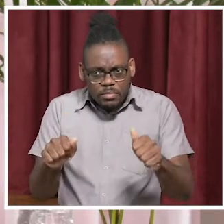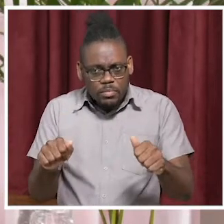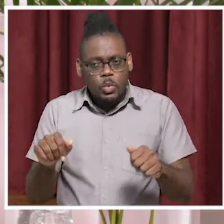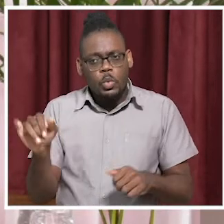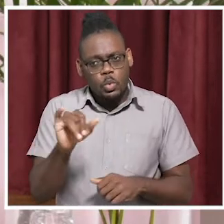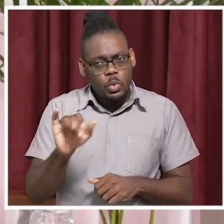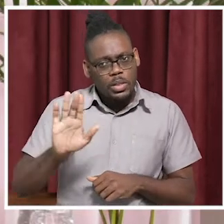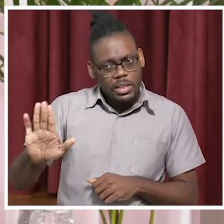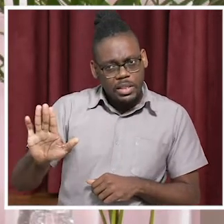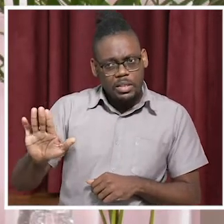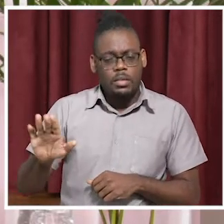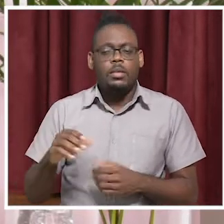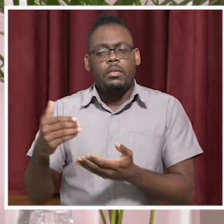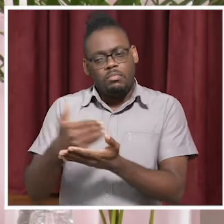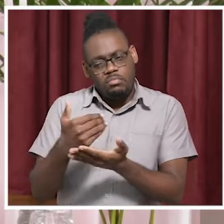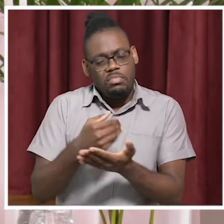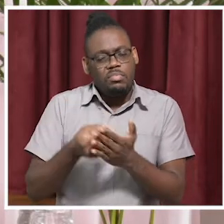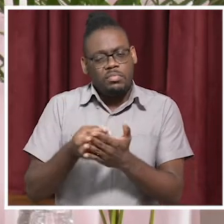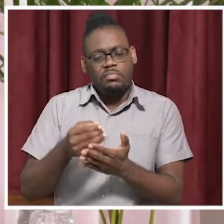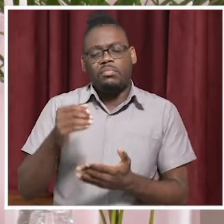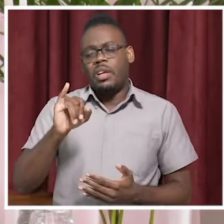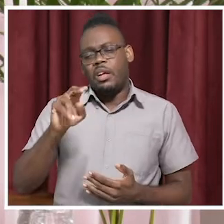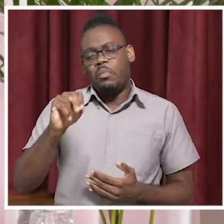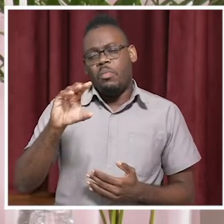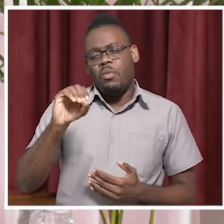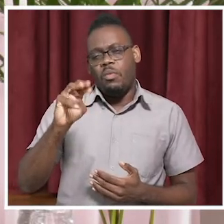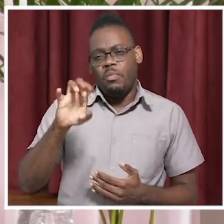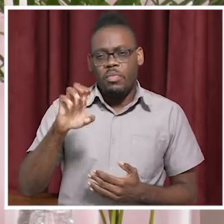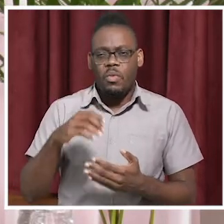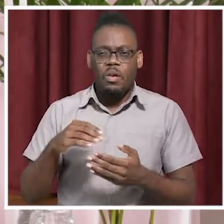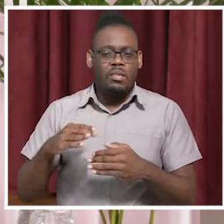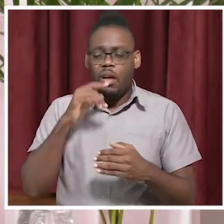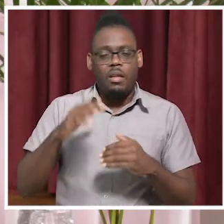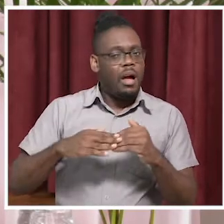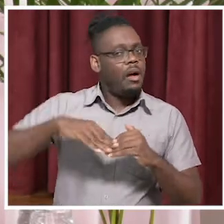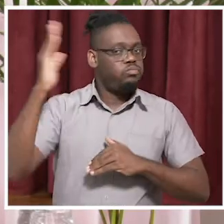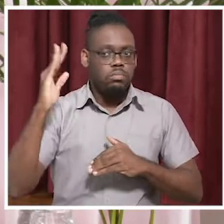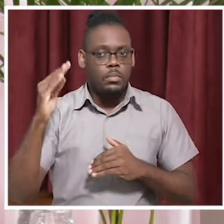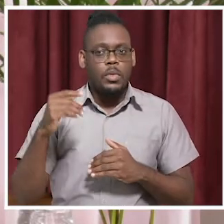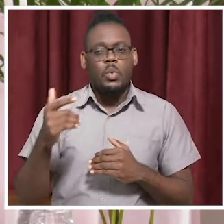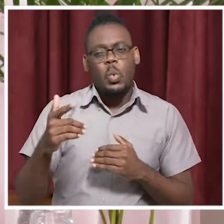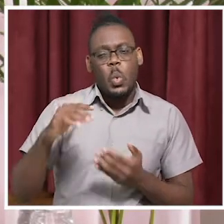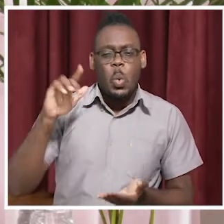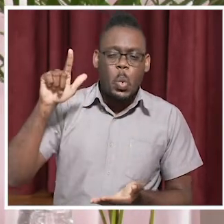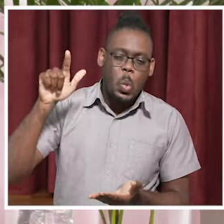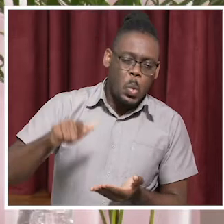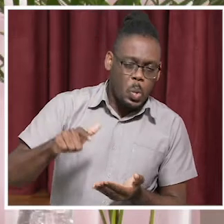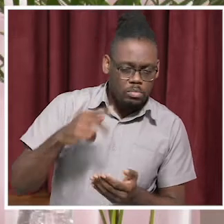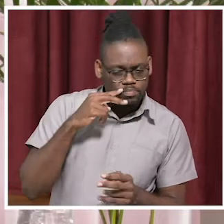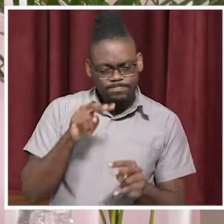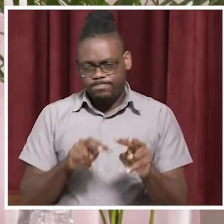that grant. Okay. And there's a disability assistance grant for children as well. That was